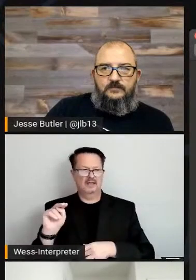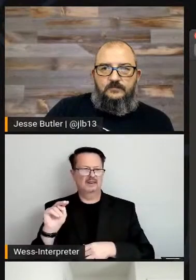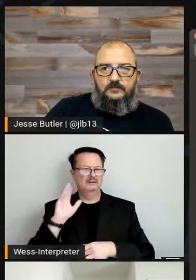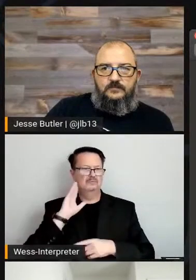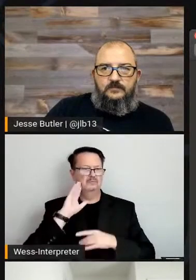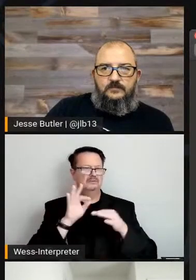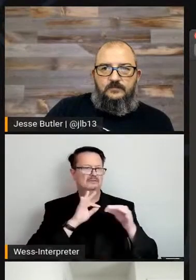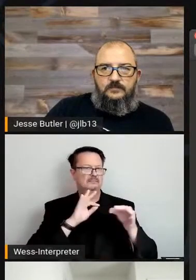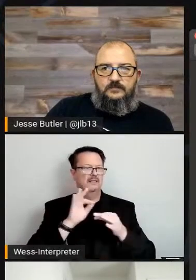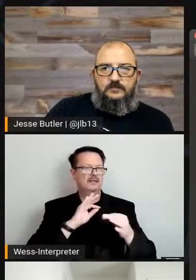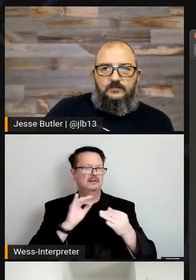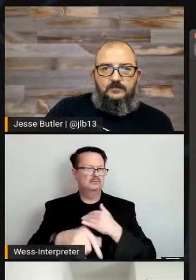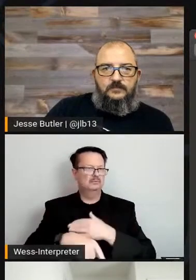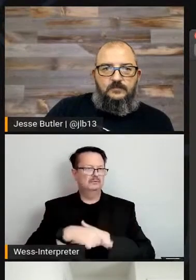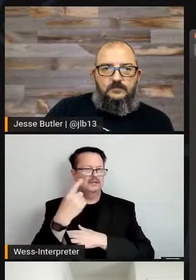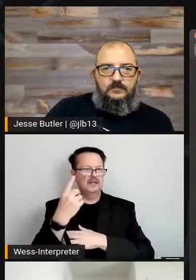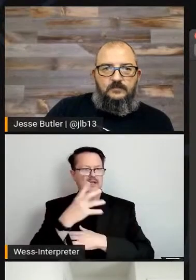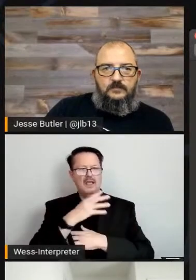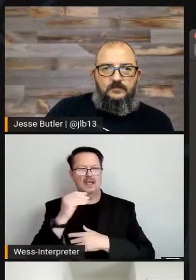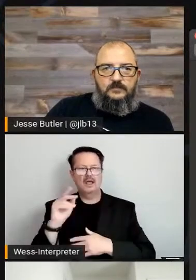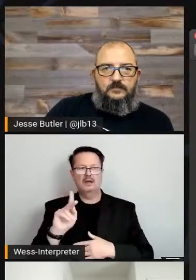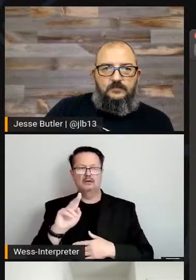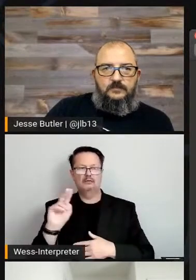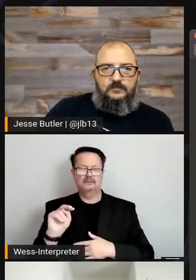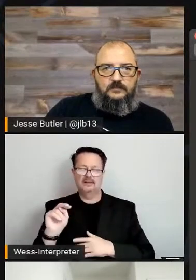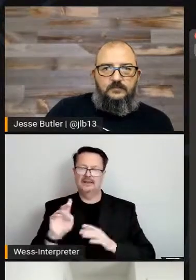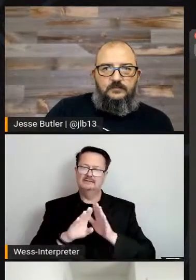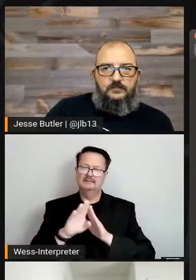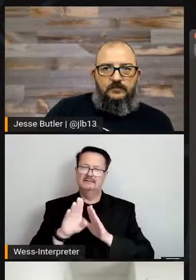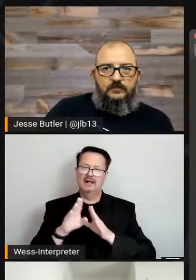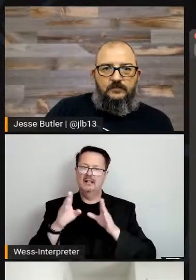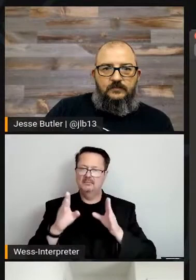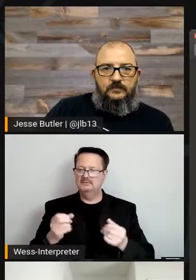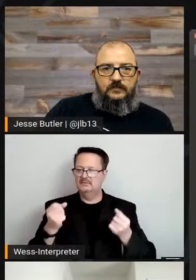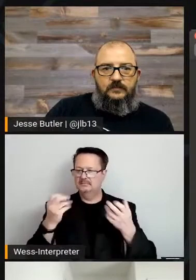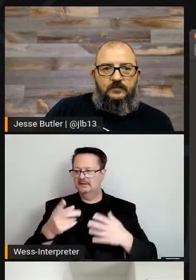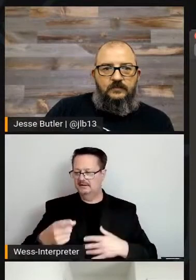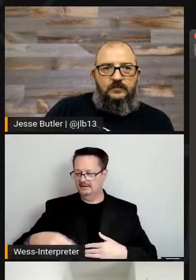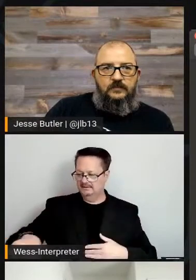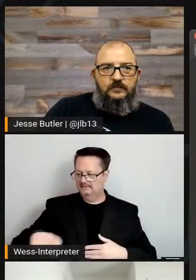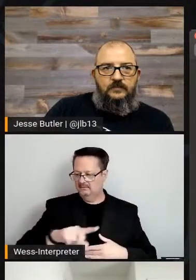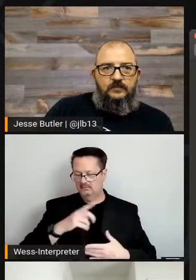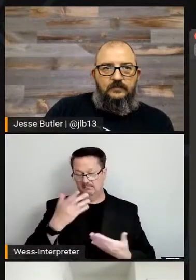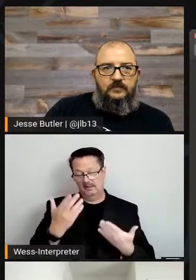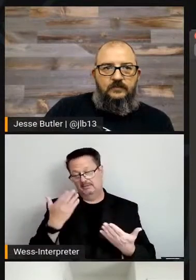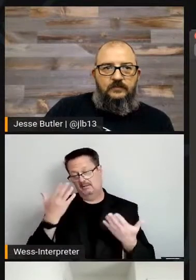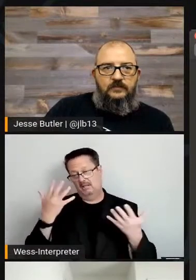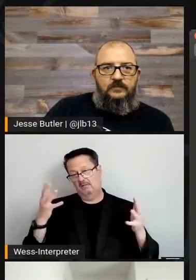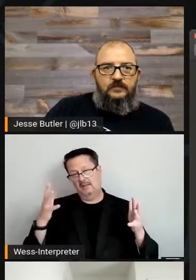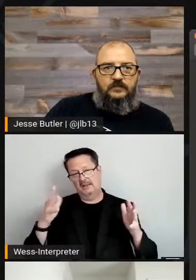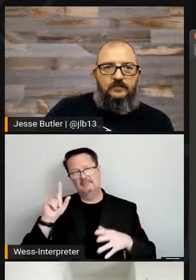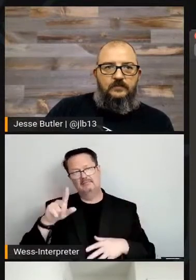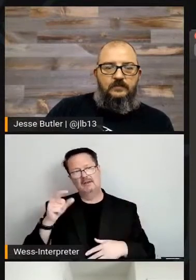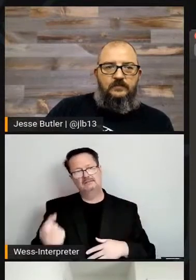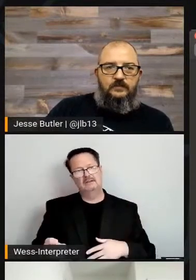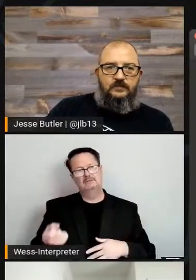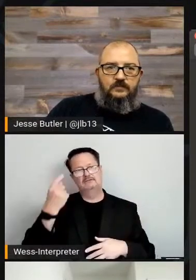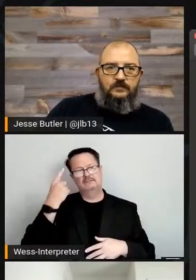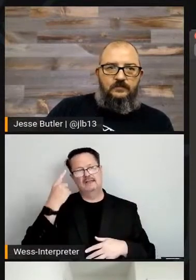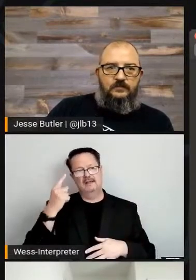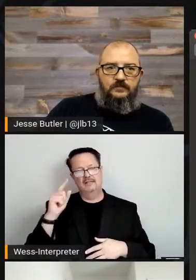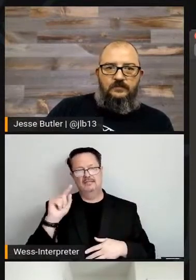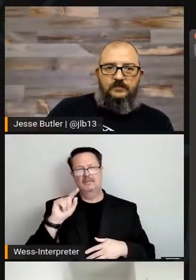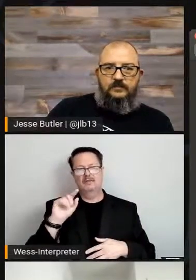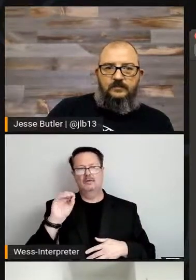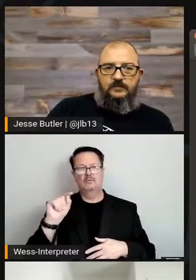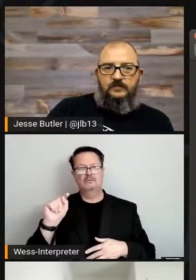today. And Kubernetes developers, as many of you may be already, need to understand the telemetry data